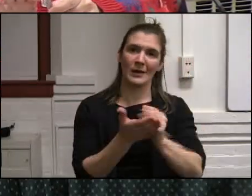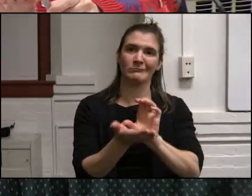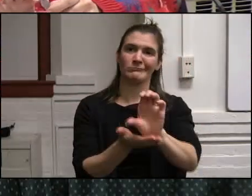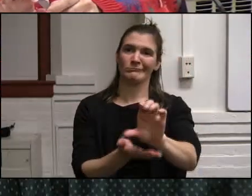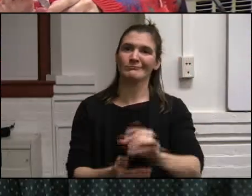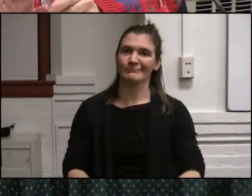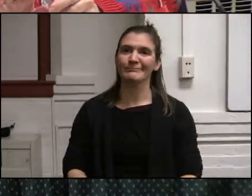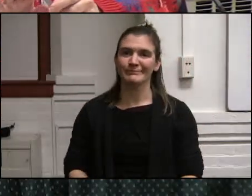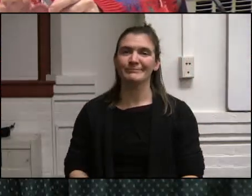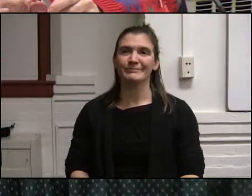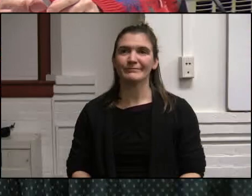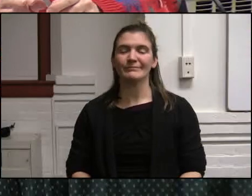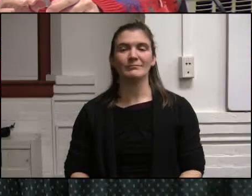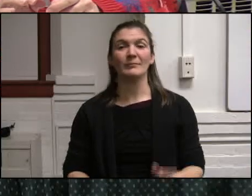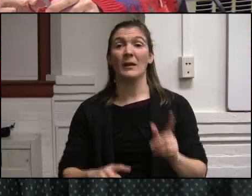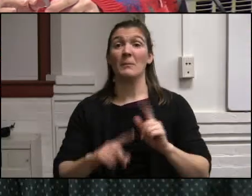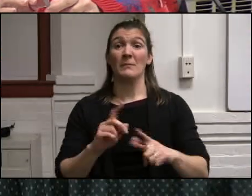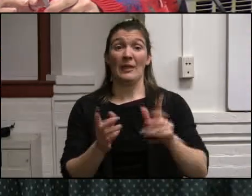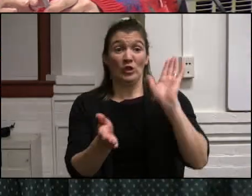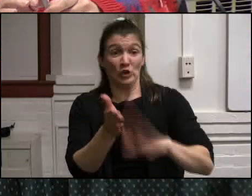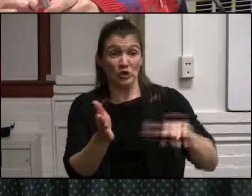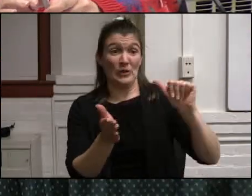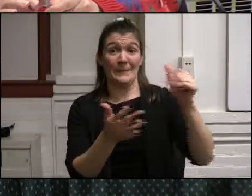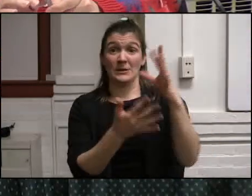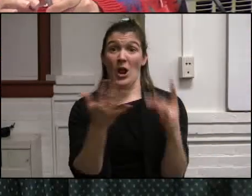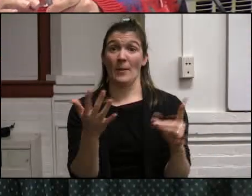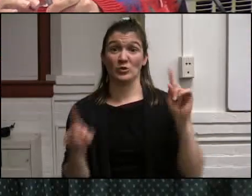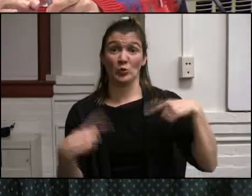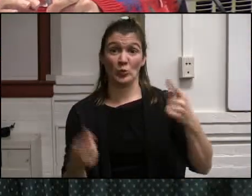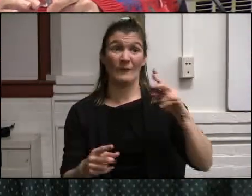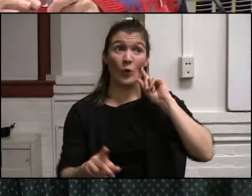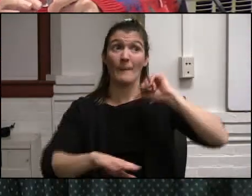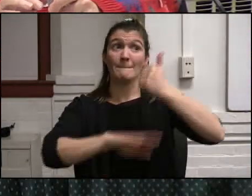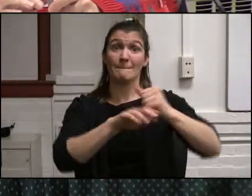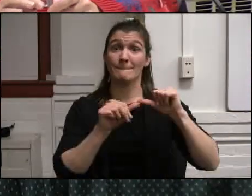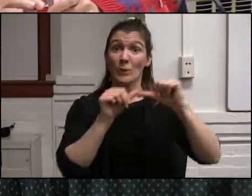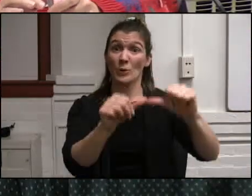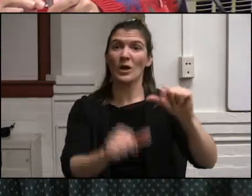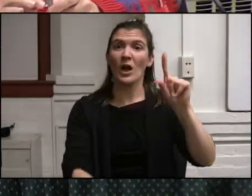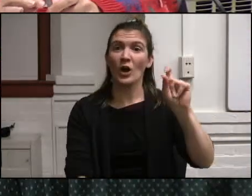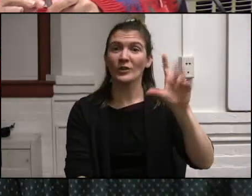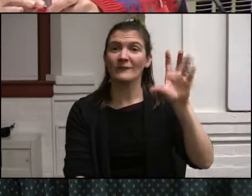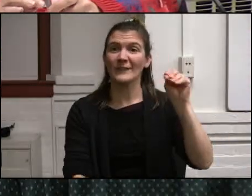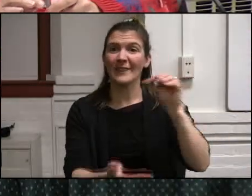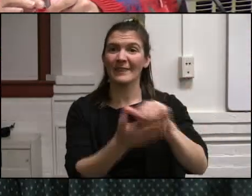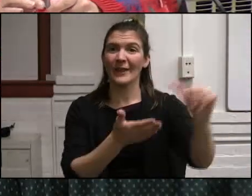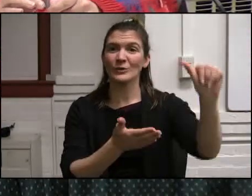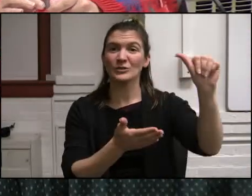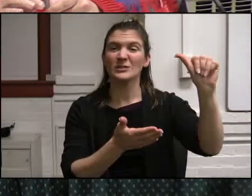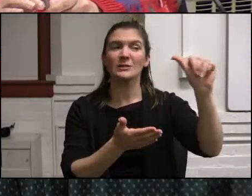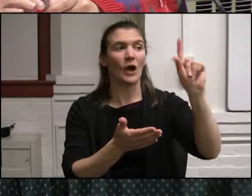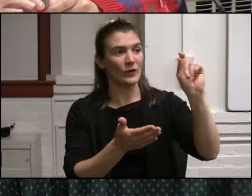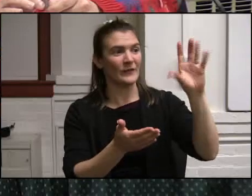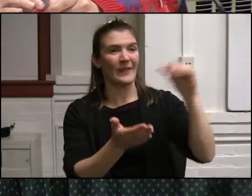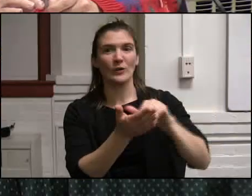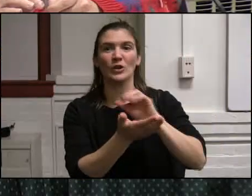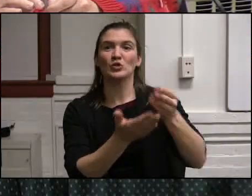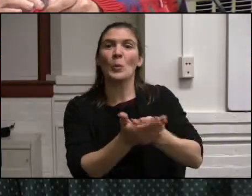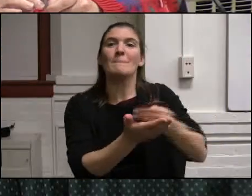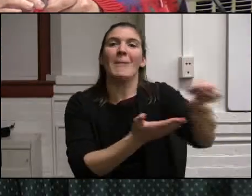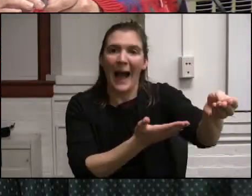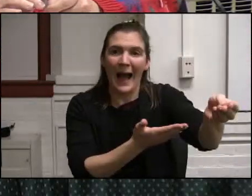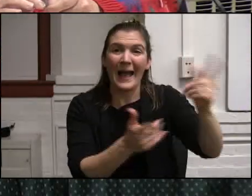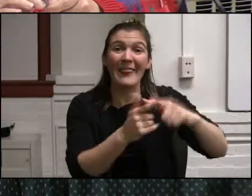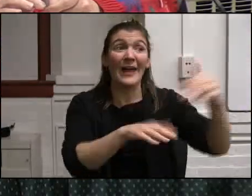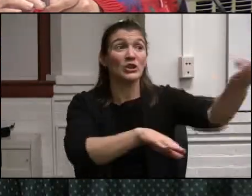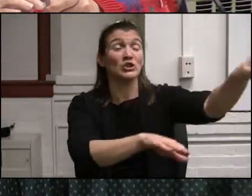to achieve that. But the least expensive units that we've seen so far are $150,000 to buy the unit, and the cost of